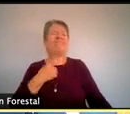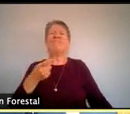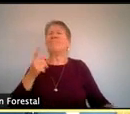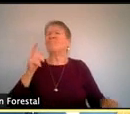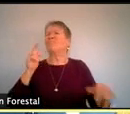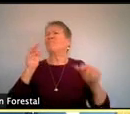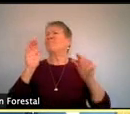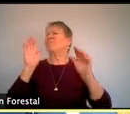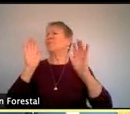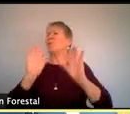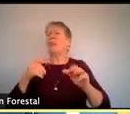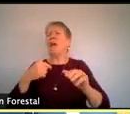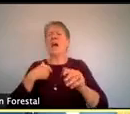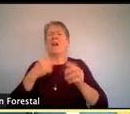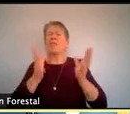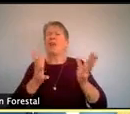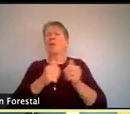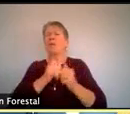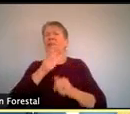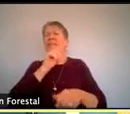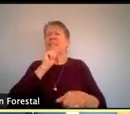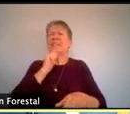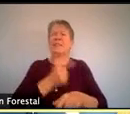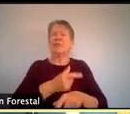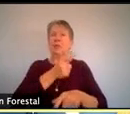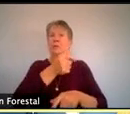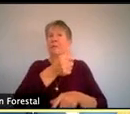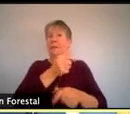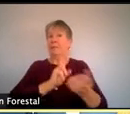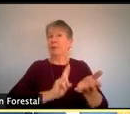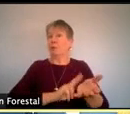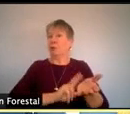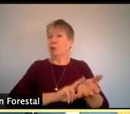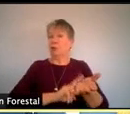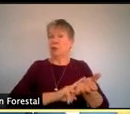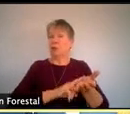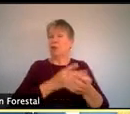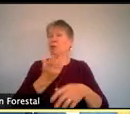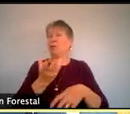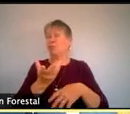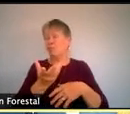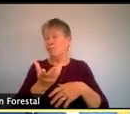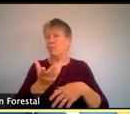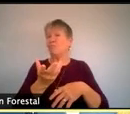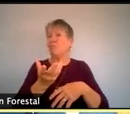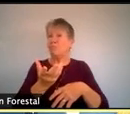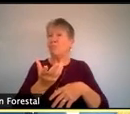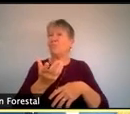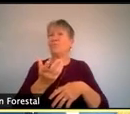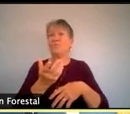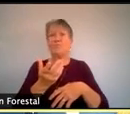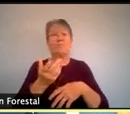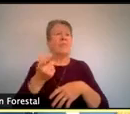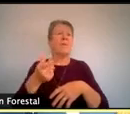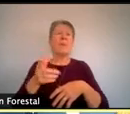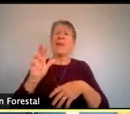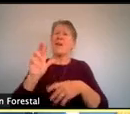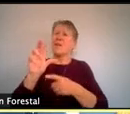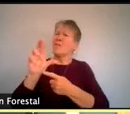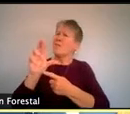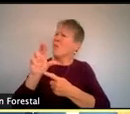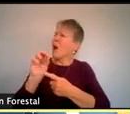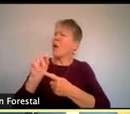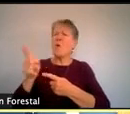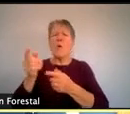just, again, brought a phenomenal amount of passion and just one of those faces of New Jersey,